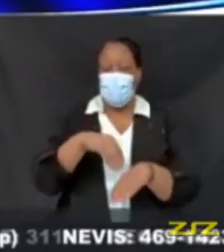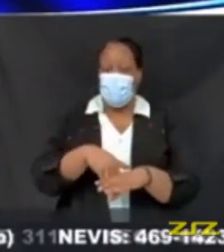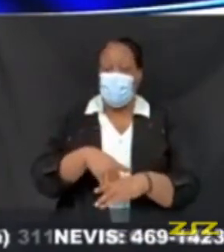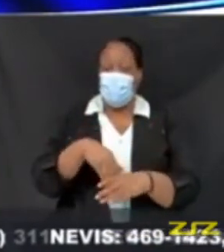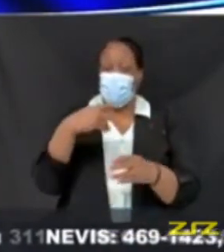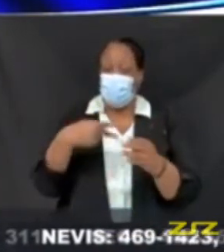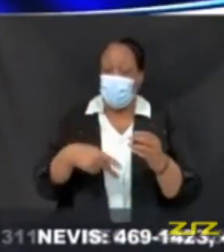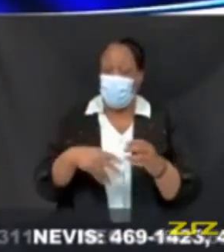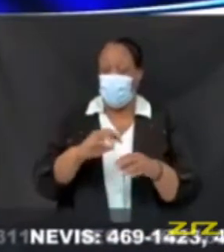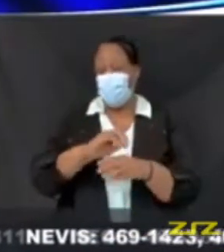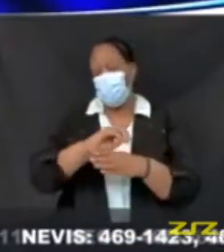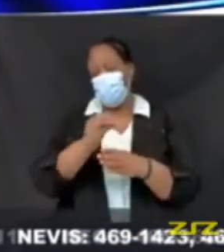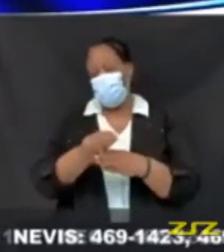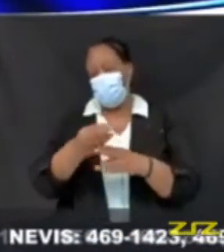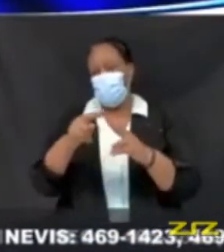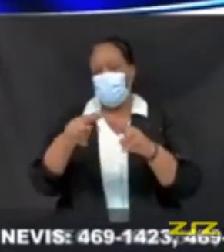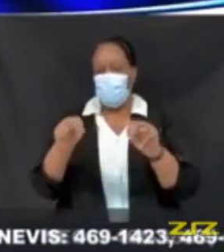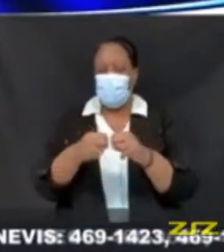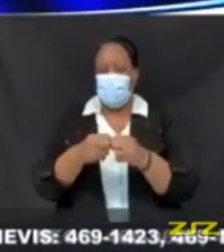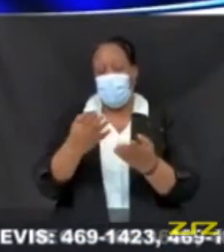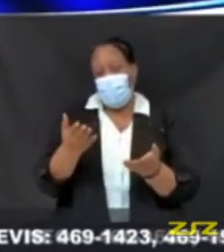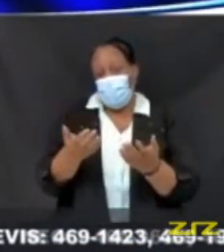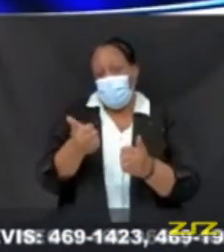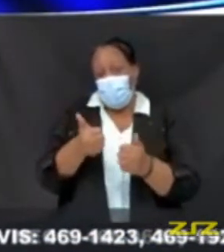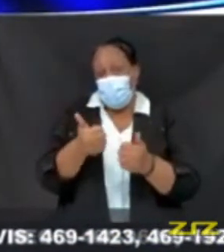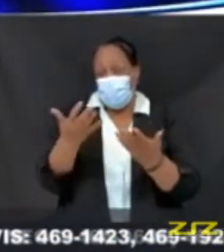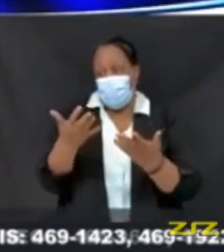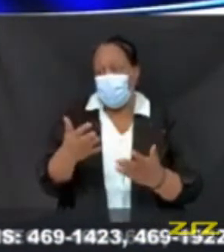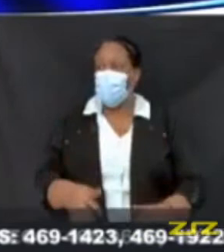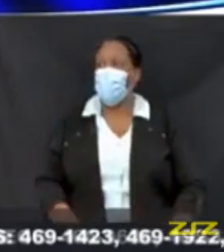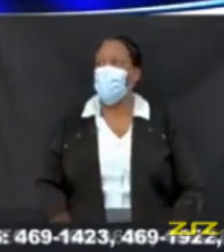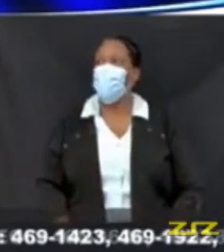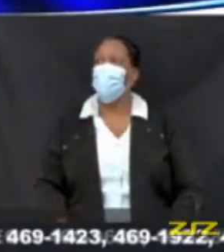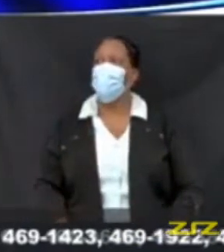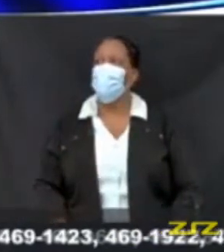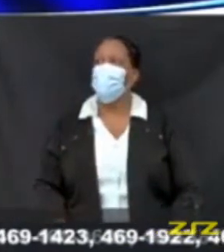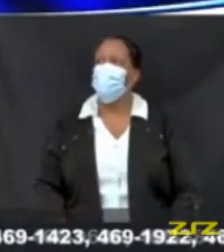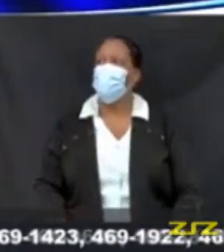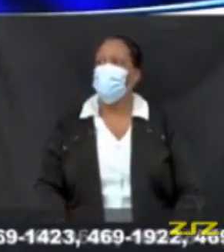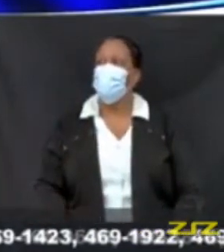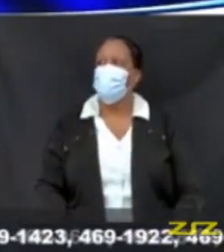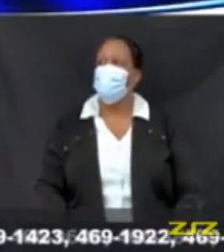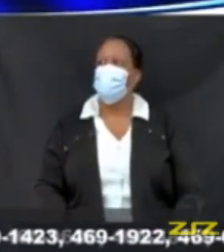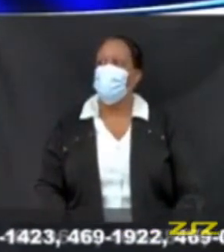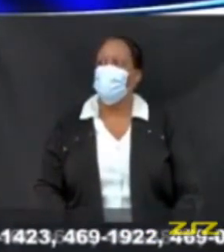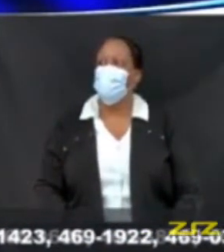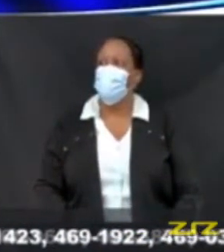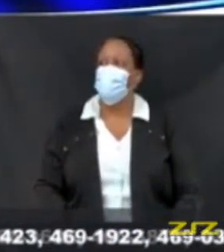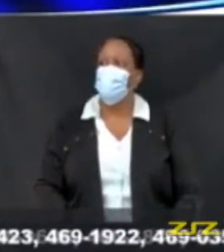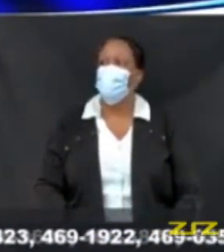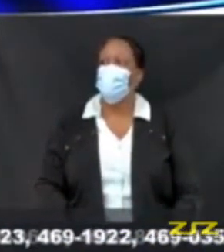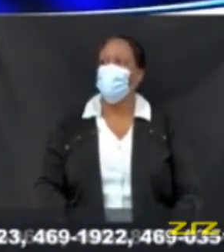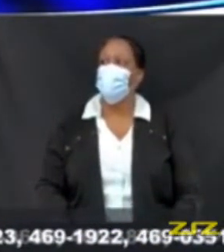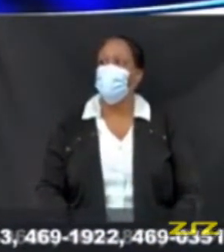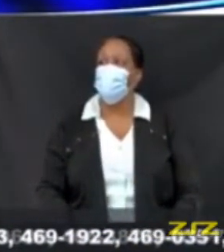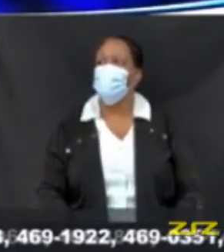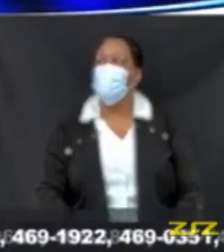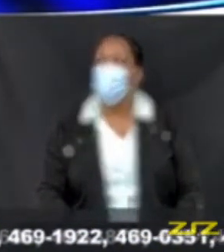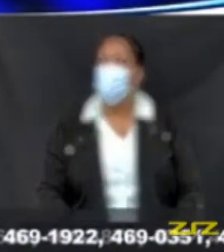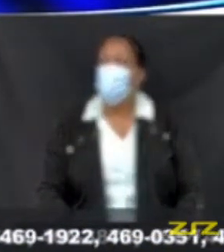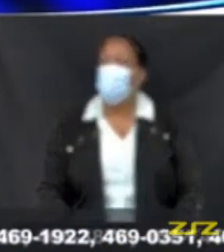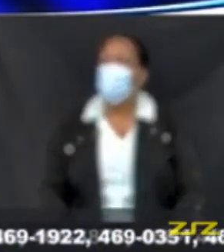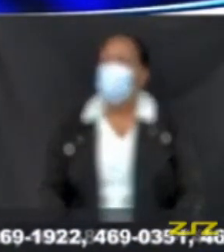Radio received a number of reports of individuals having to remain in quarantine for more than the maximum stay, 14